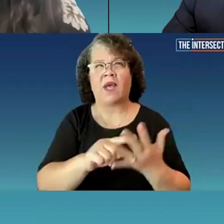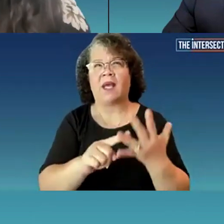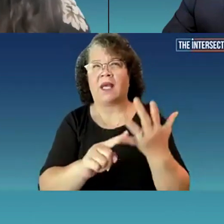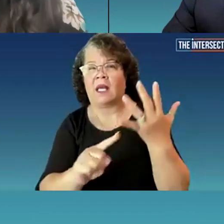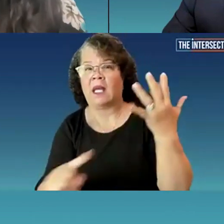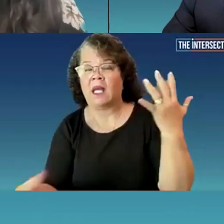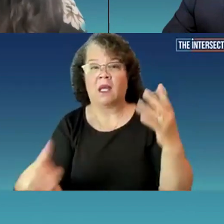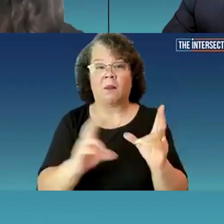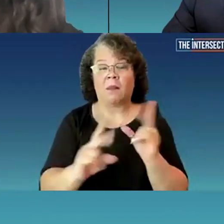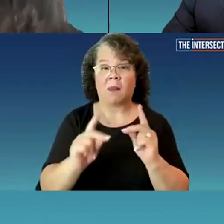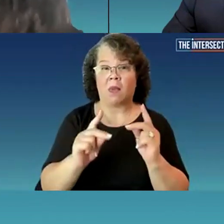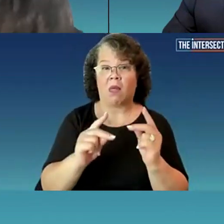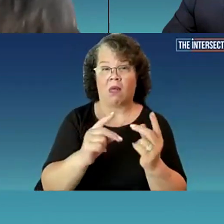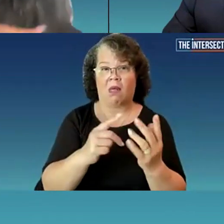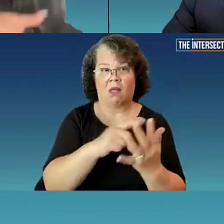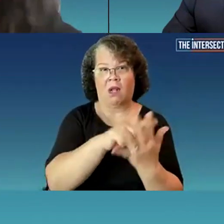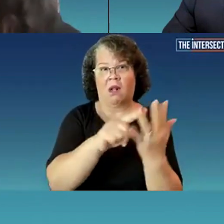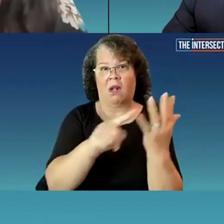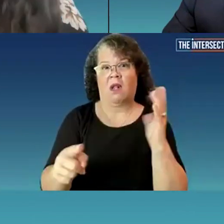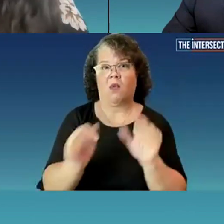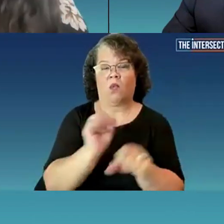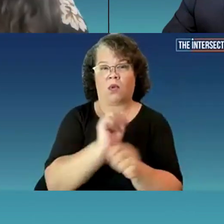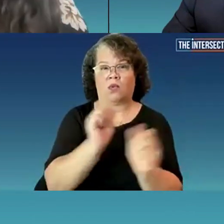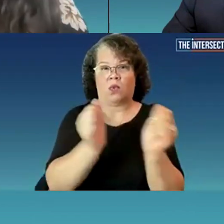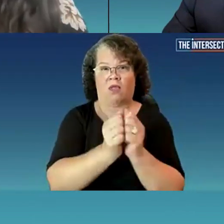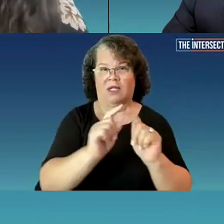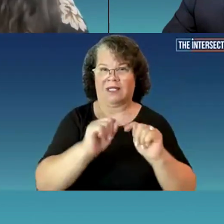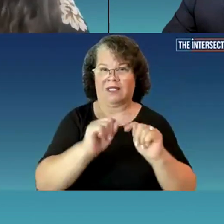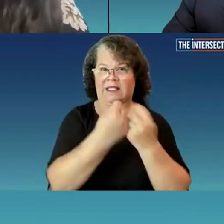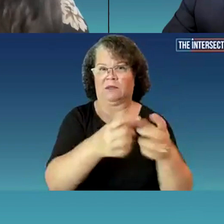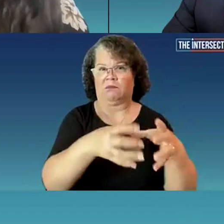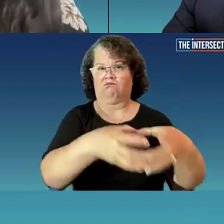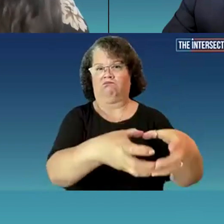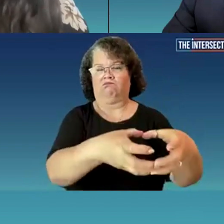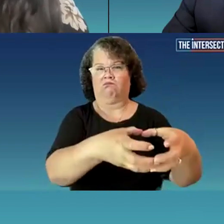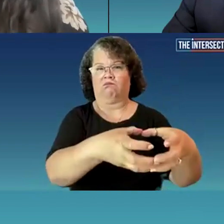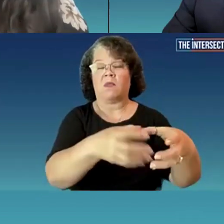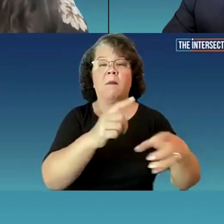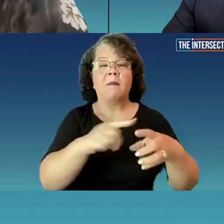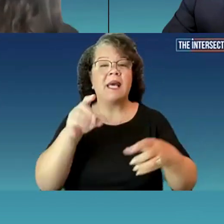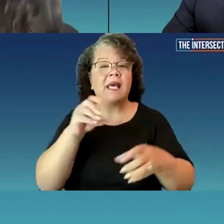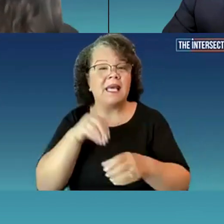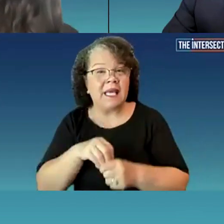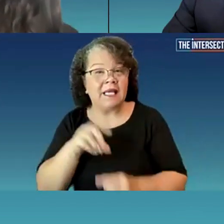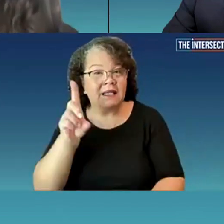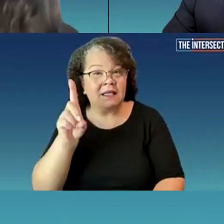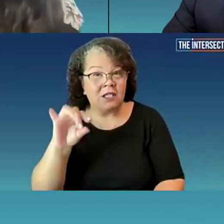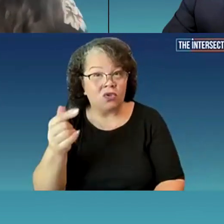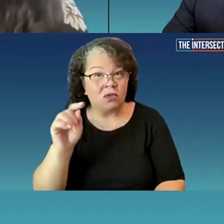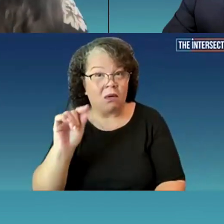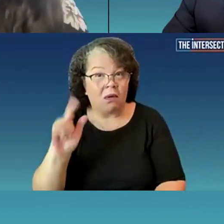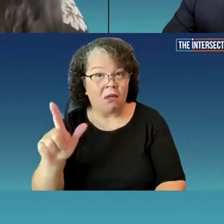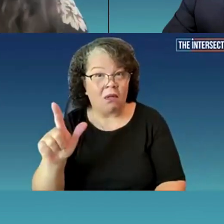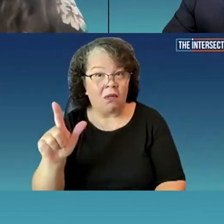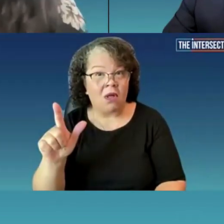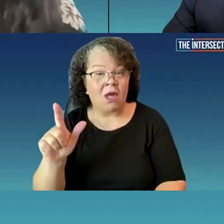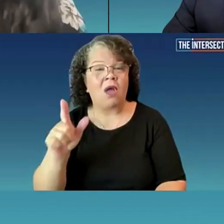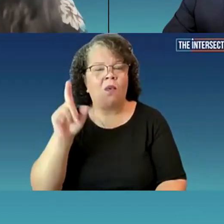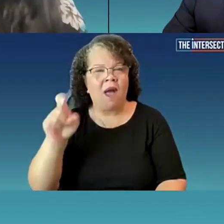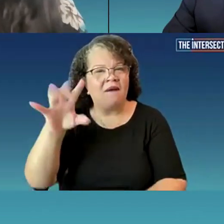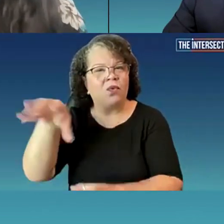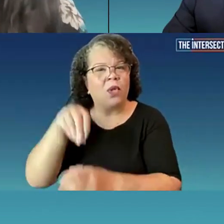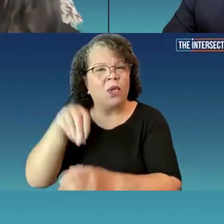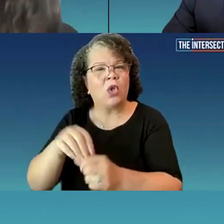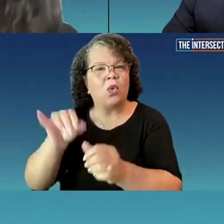these people that work together. But one of the real challenges in a digital platform is making sure that the engineers and the